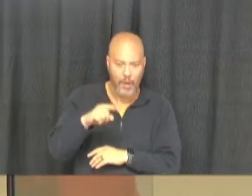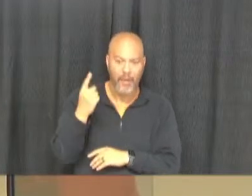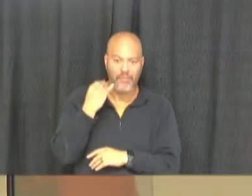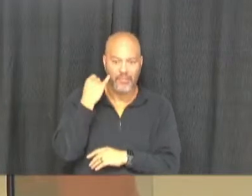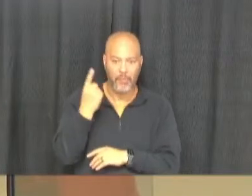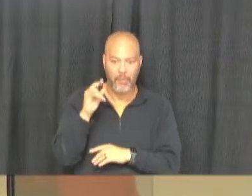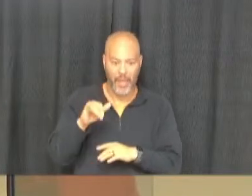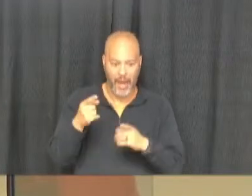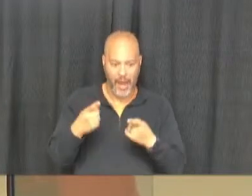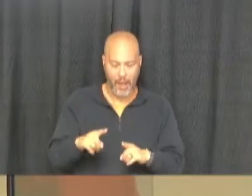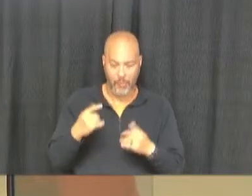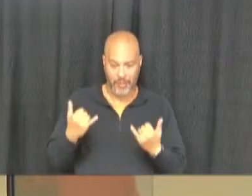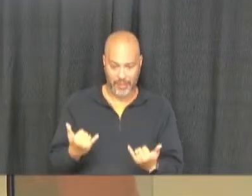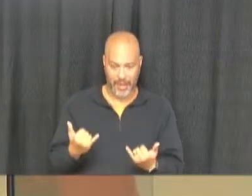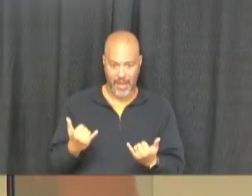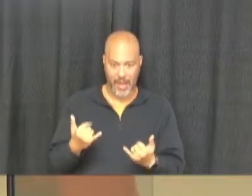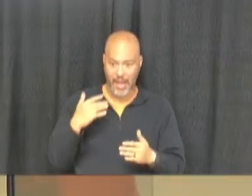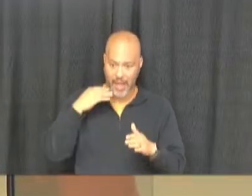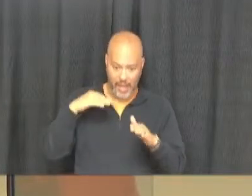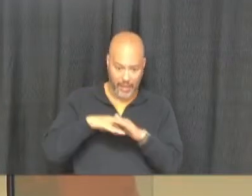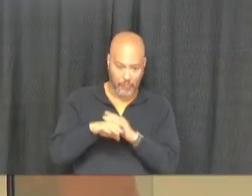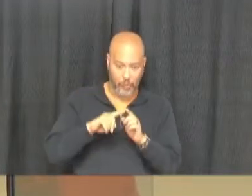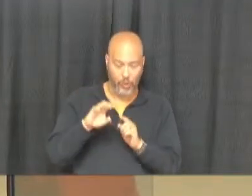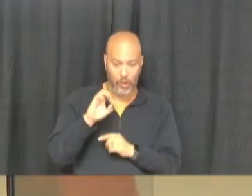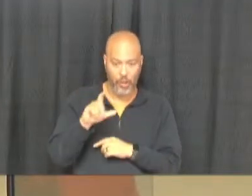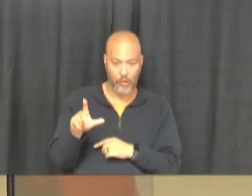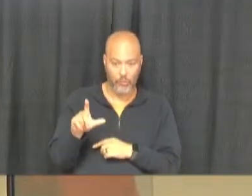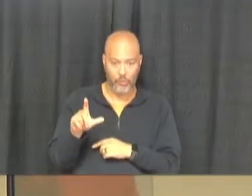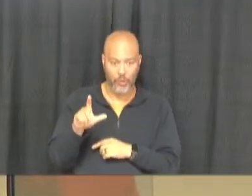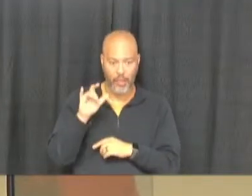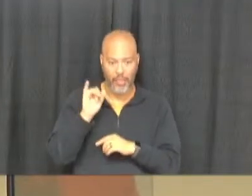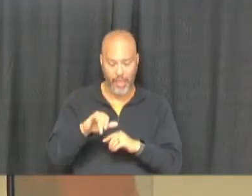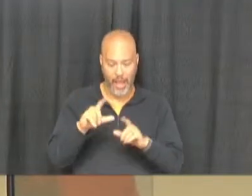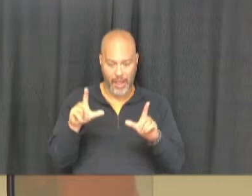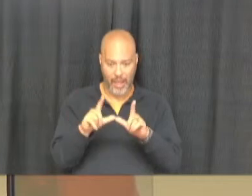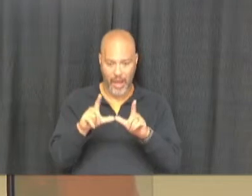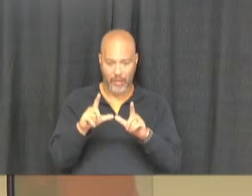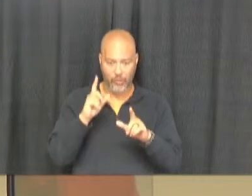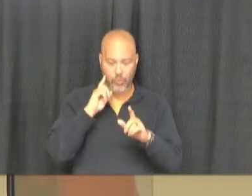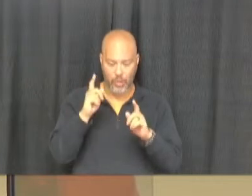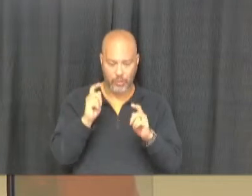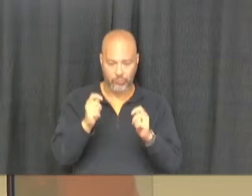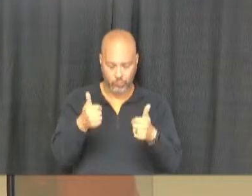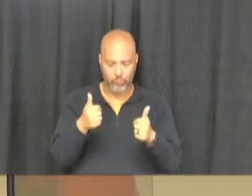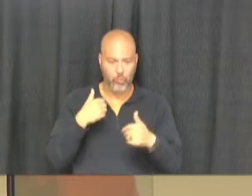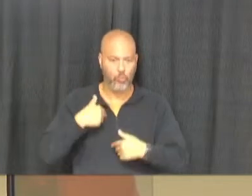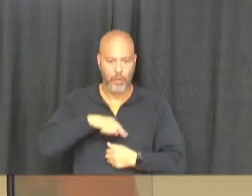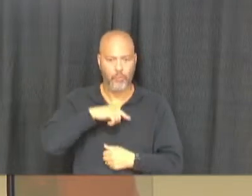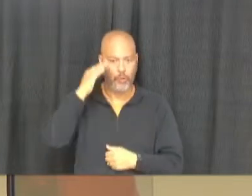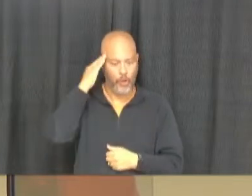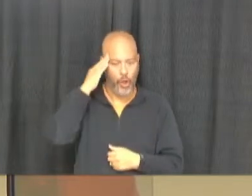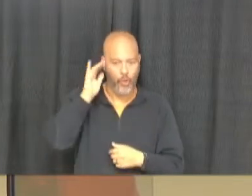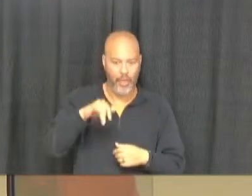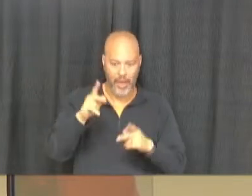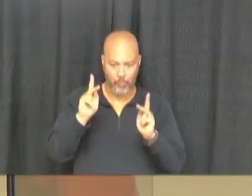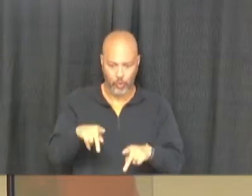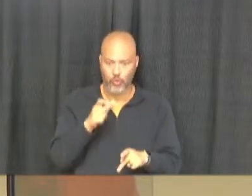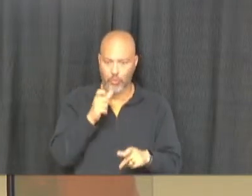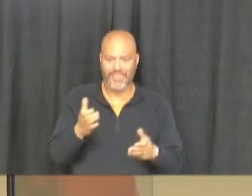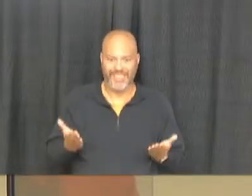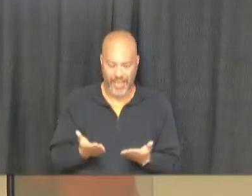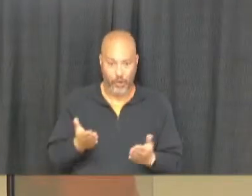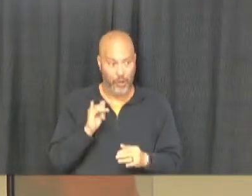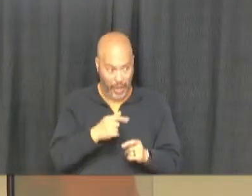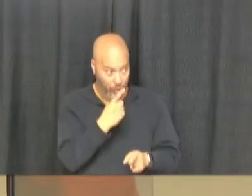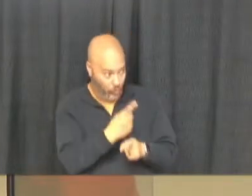like that were to happen today and they came through Clarksville, that tag would pop right away and we would know that individual was here.